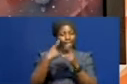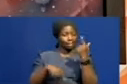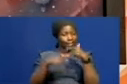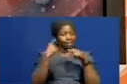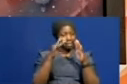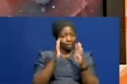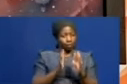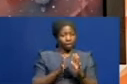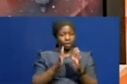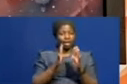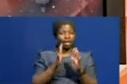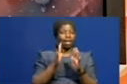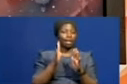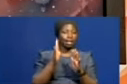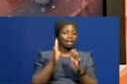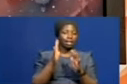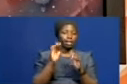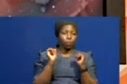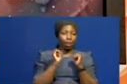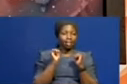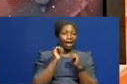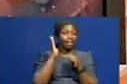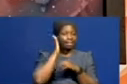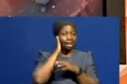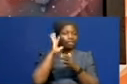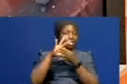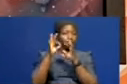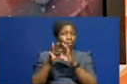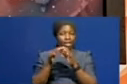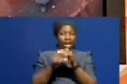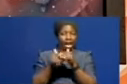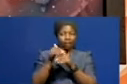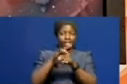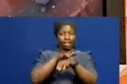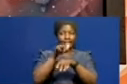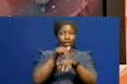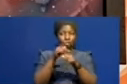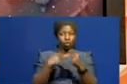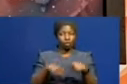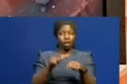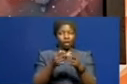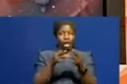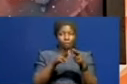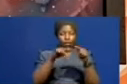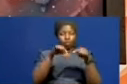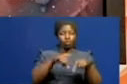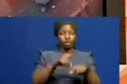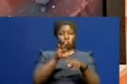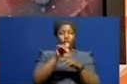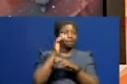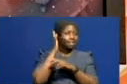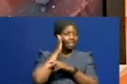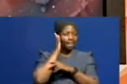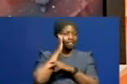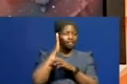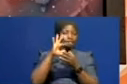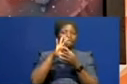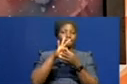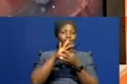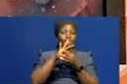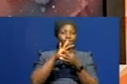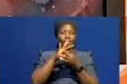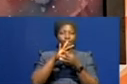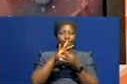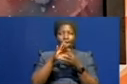Winter Deaflympics following their national trials held today by the Deaf Chess Federation and Chess Kenya